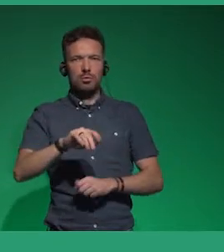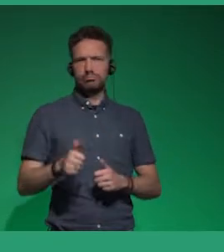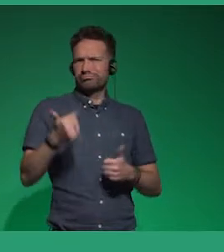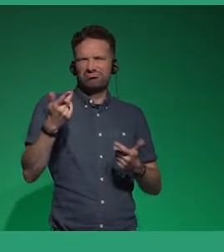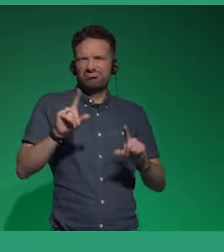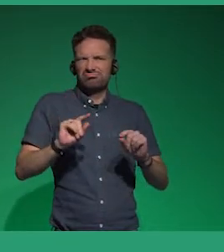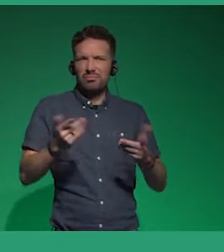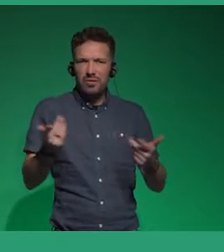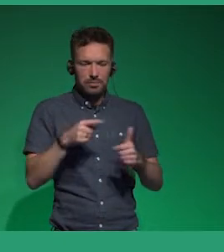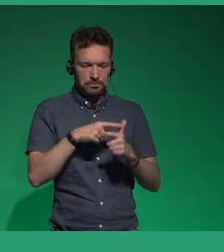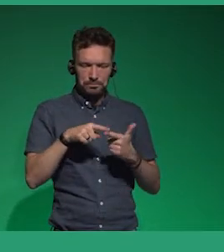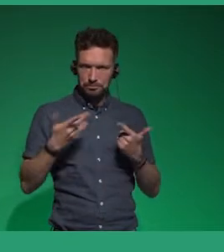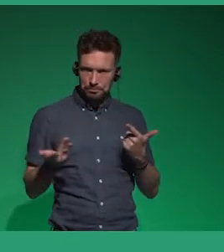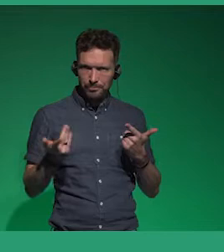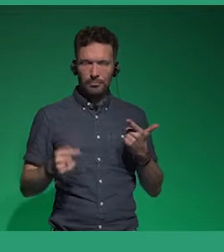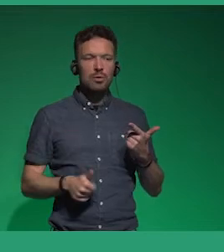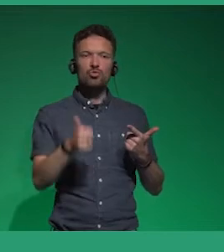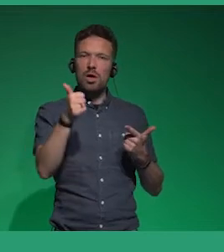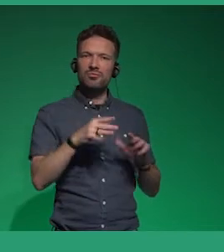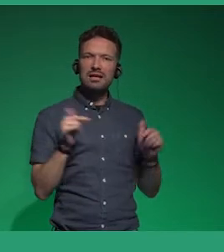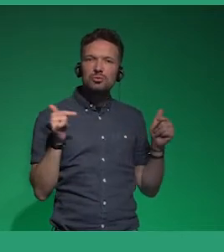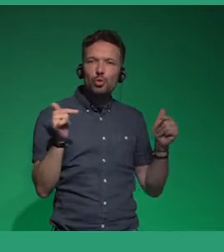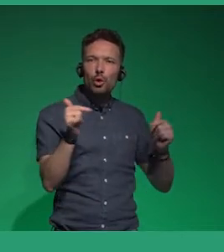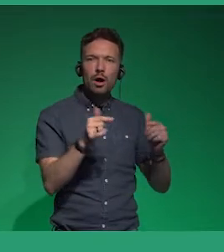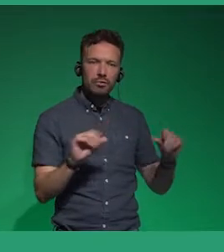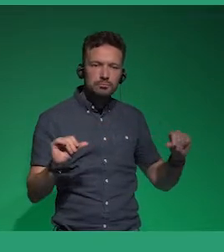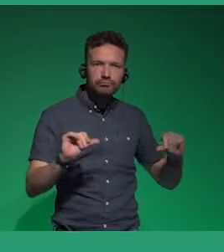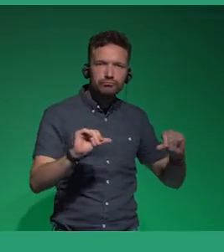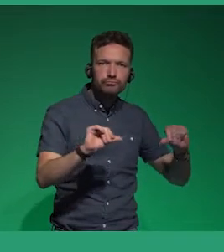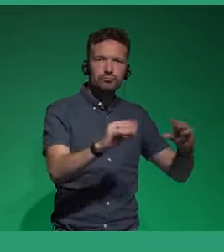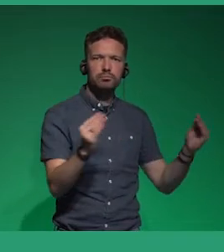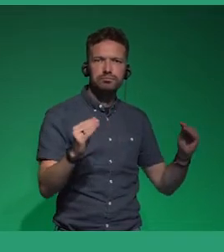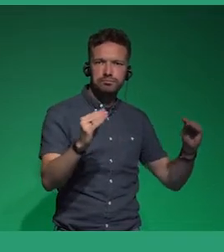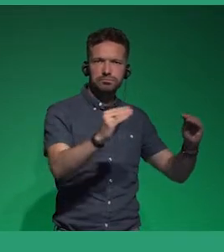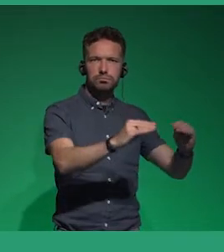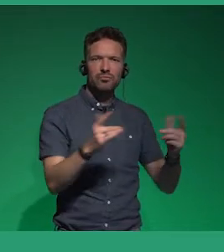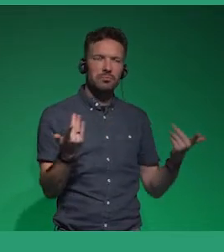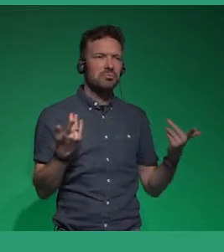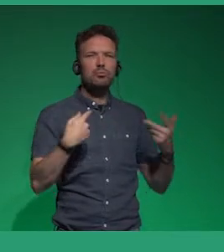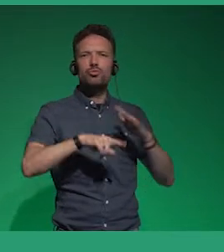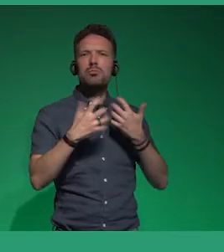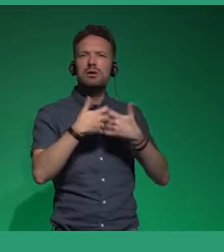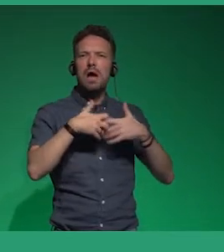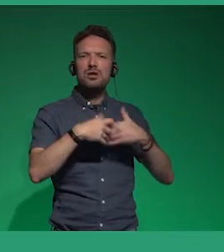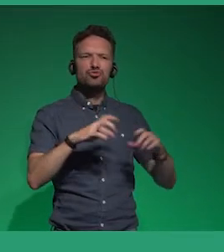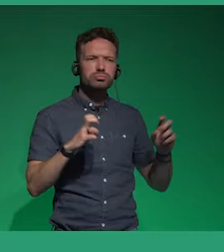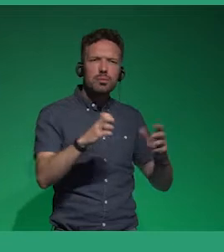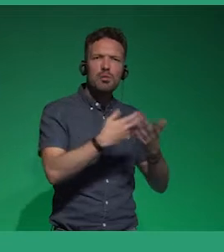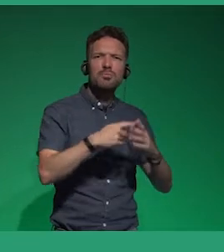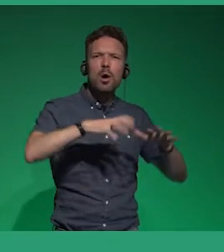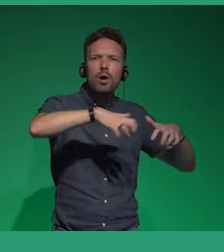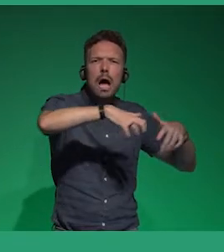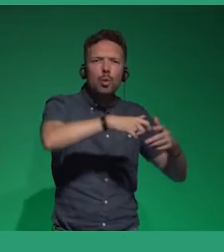and the use of herbicides or mechanical weed management. So this is a view of a